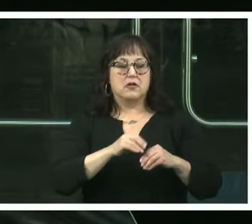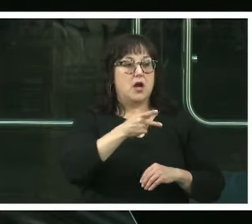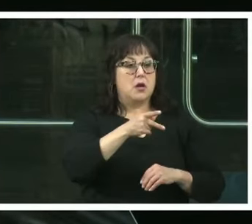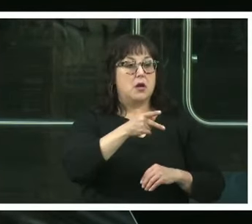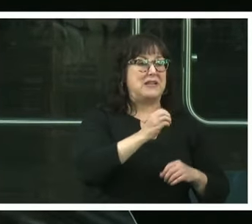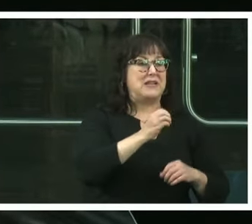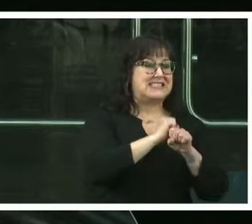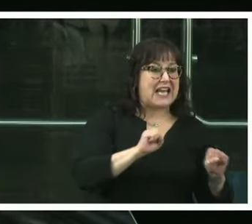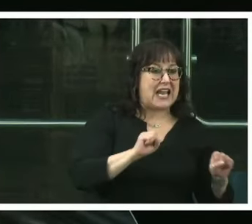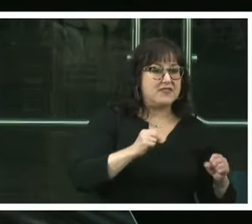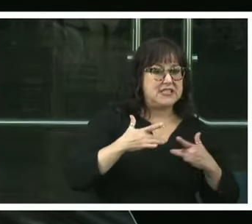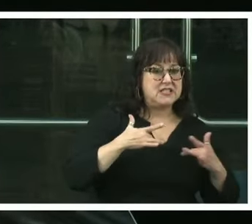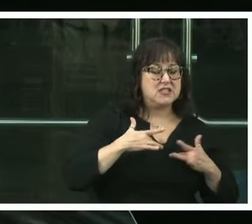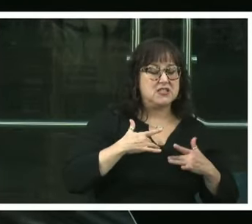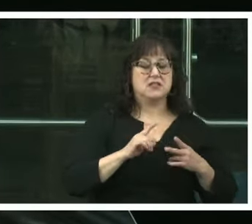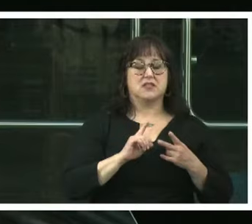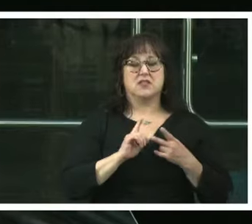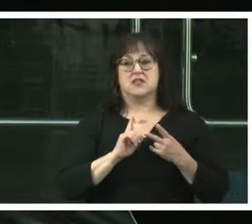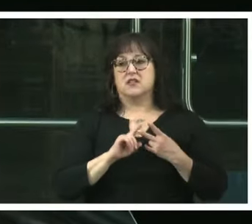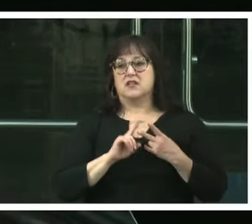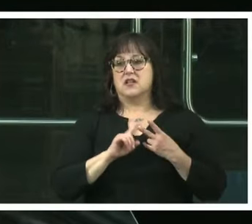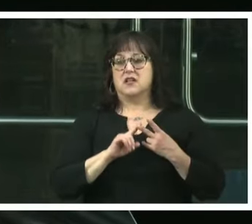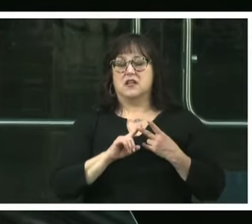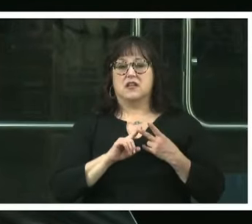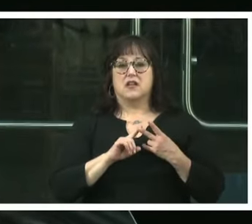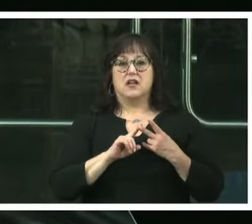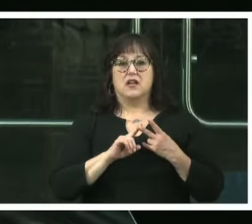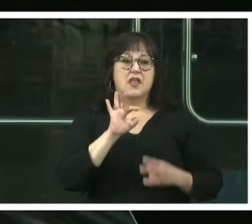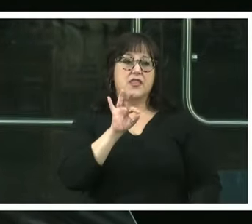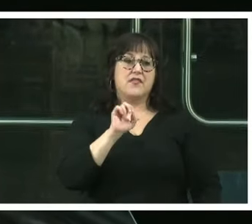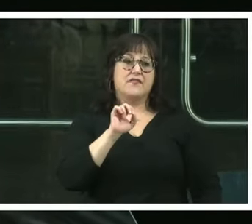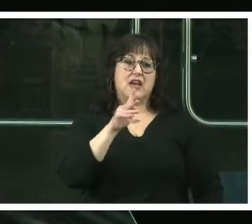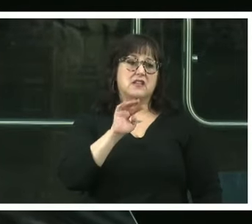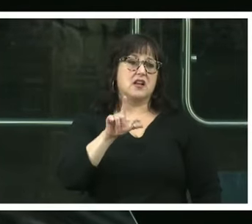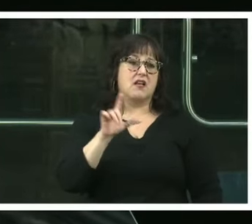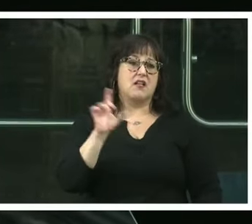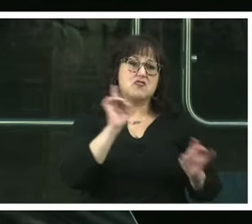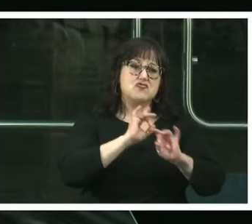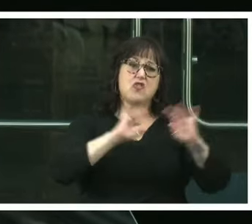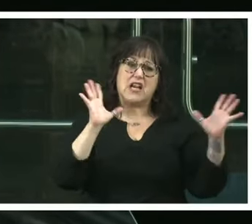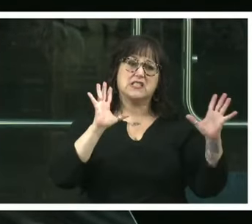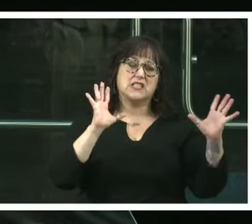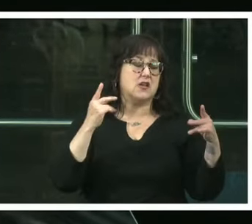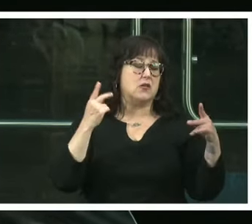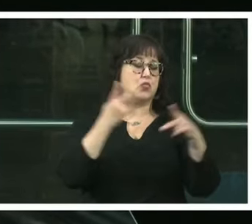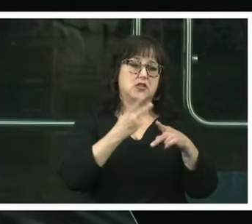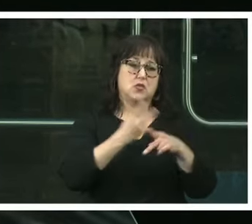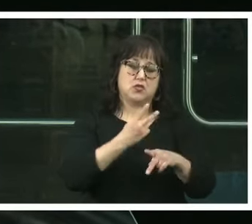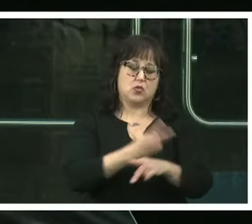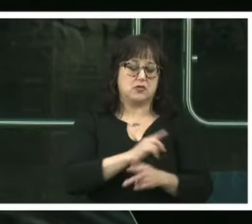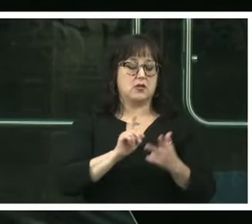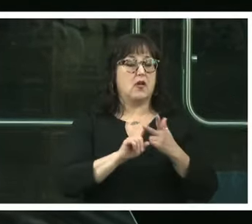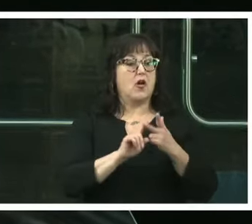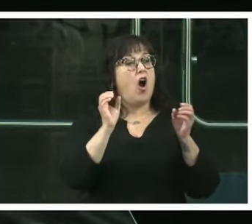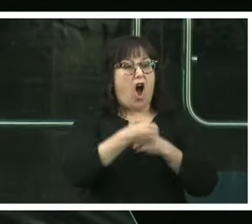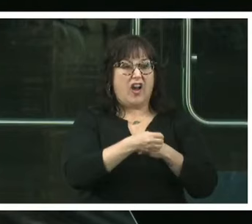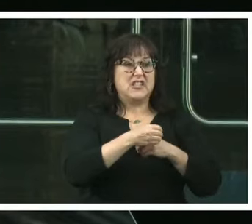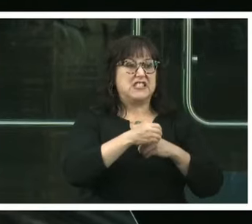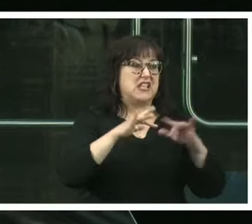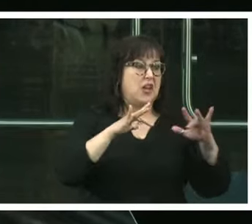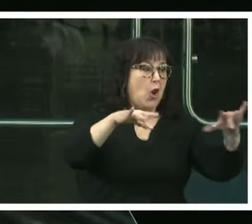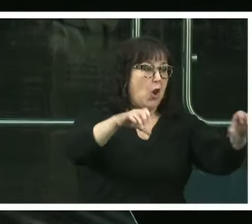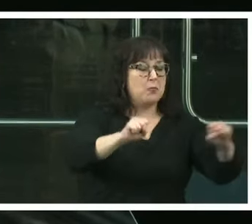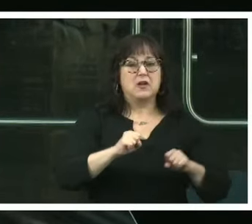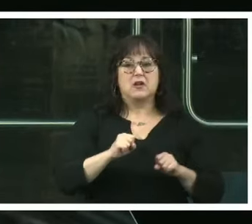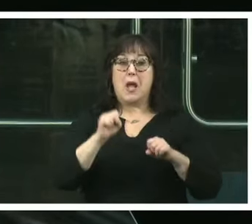safety concerns, a spiraling fentanyl crisis, empty offices, shuttered